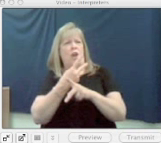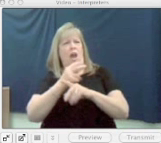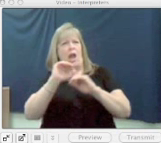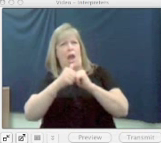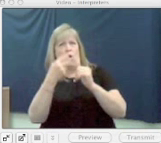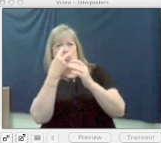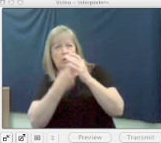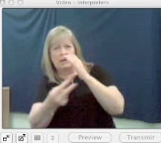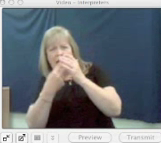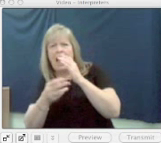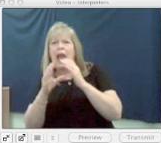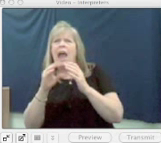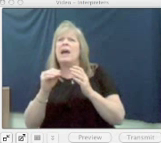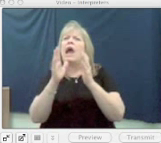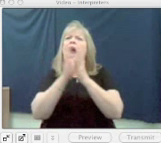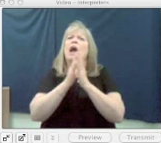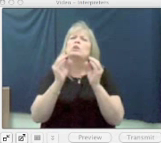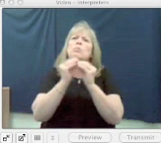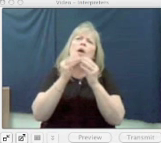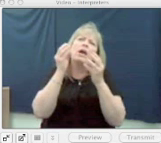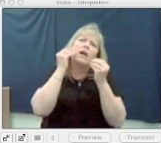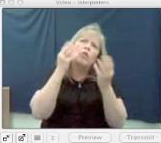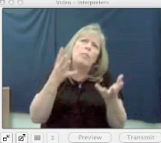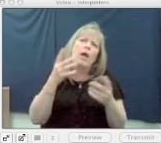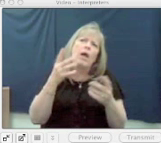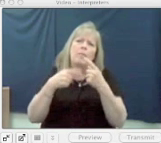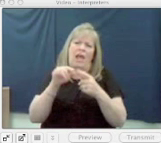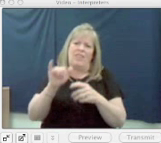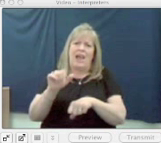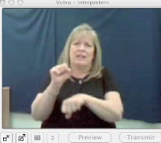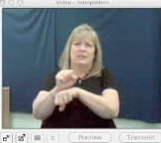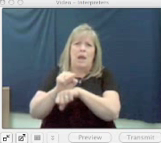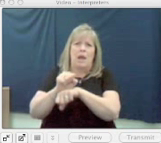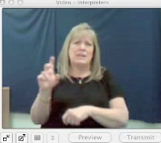assignment, reconsidering the possibility